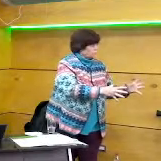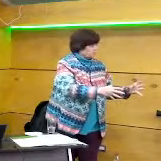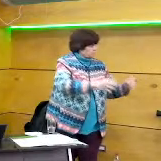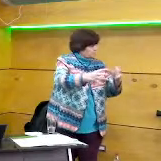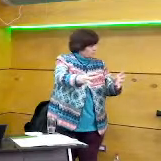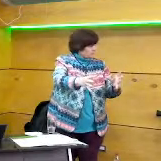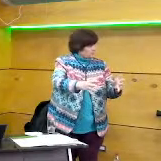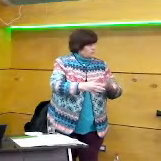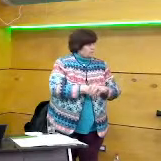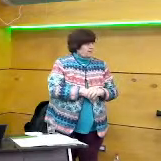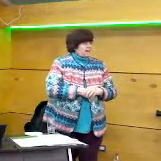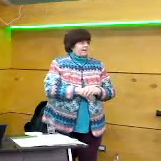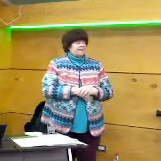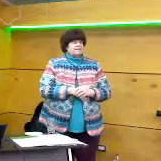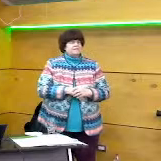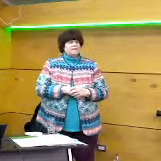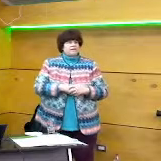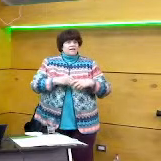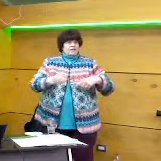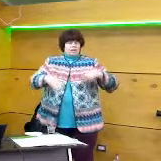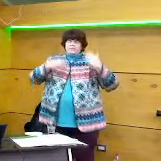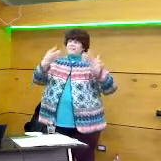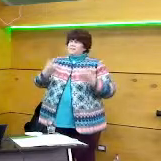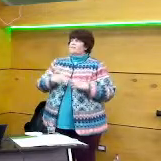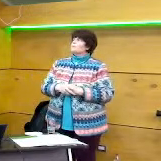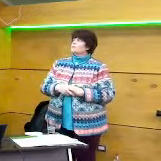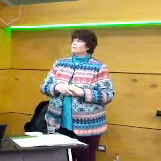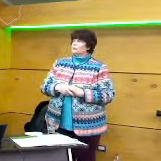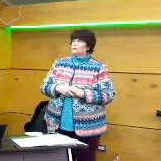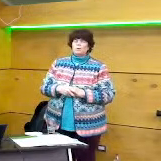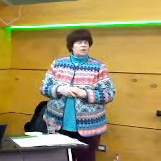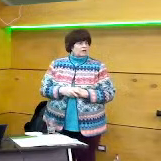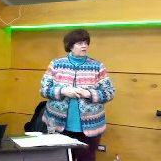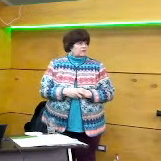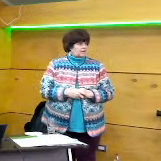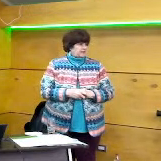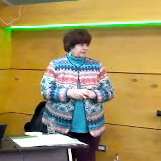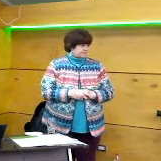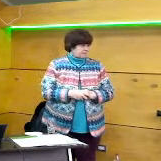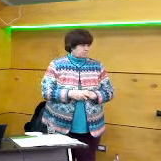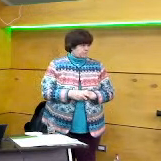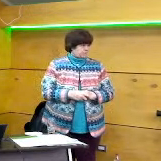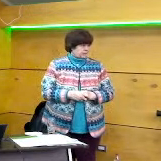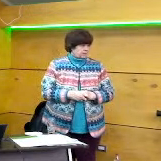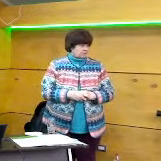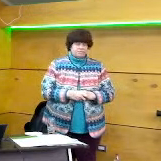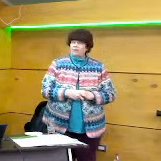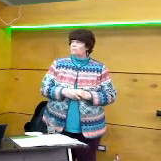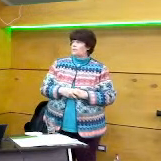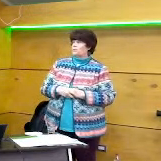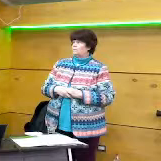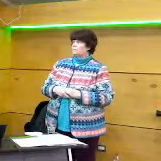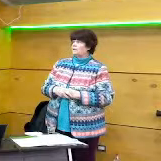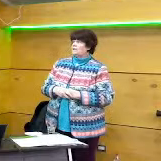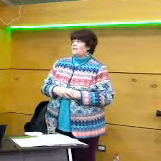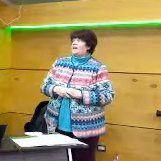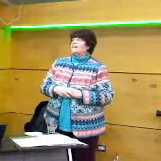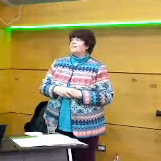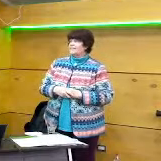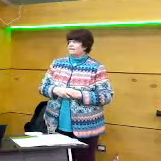little foursomes, and take them through an example of a